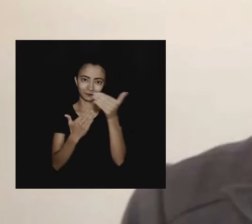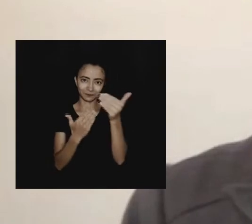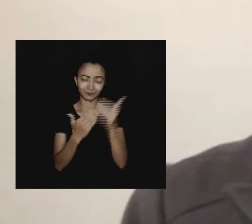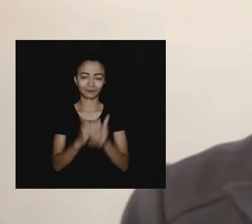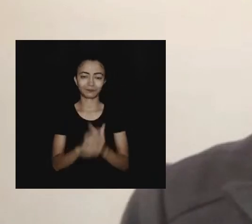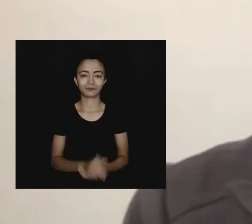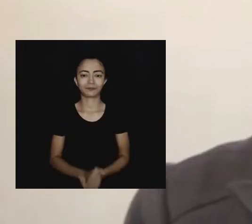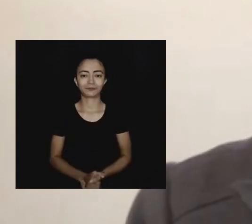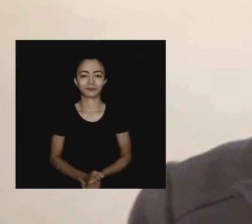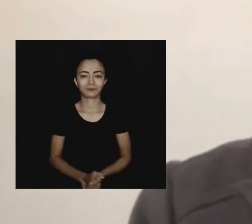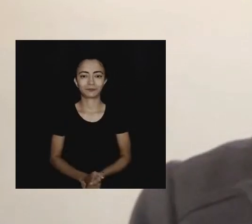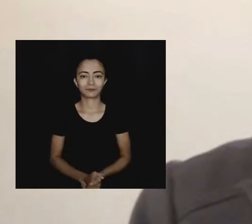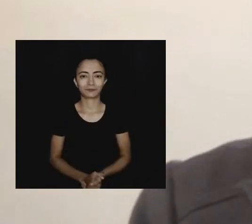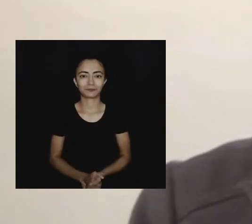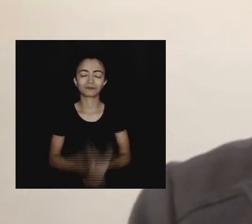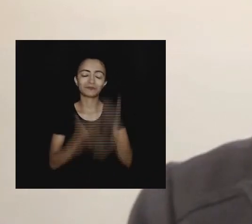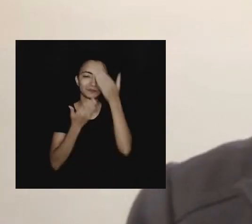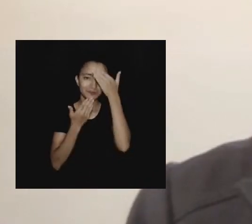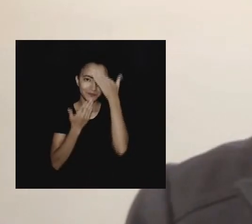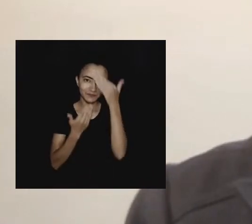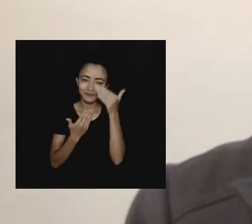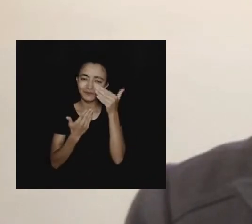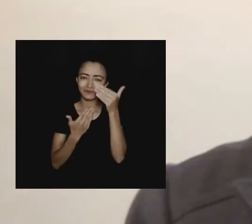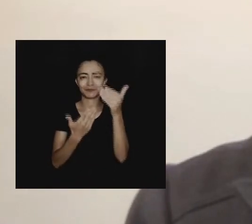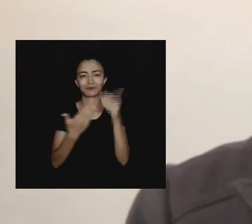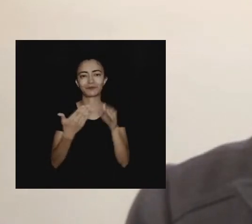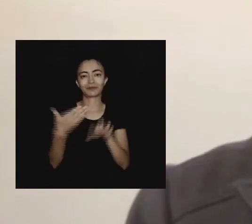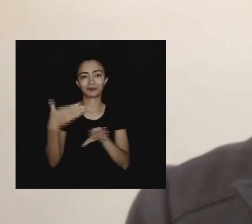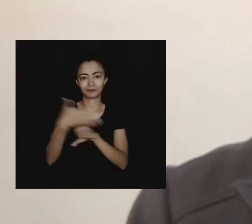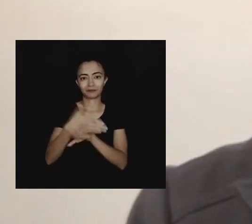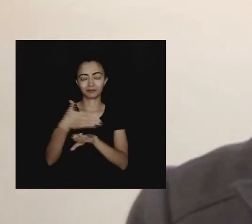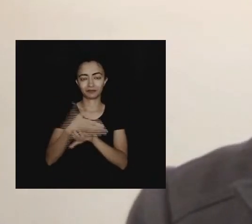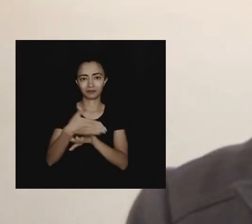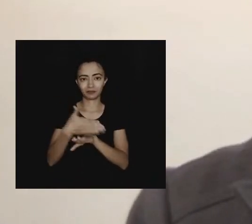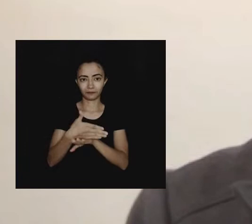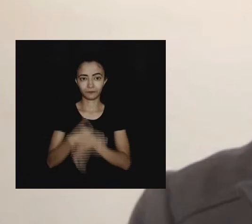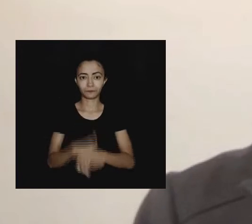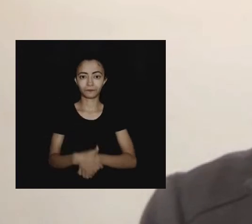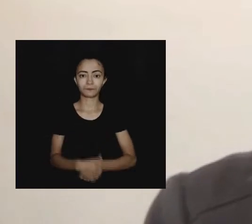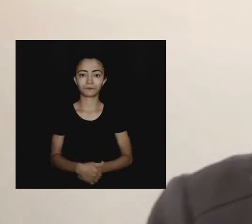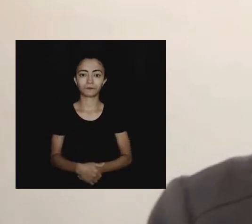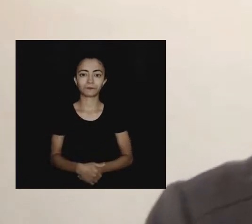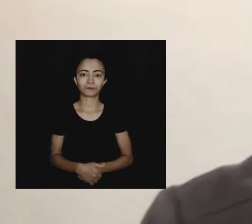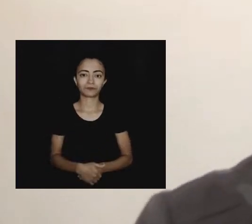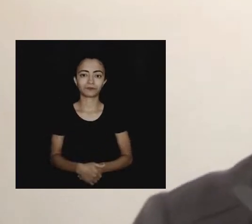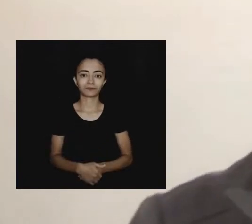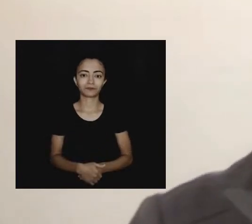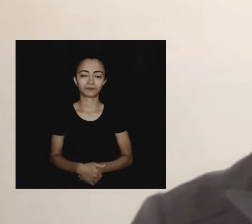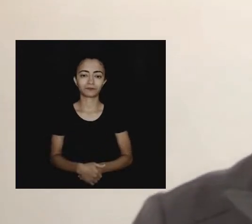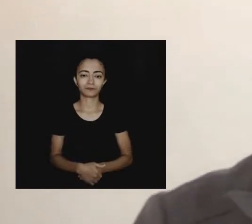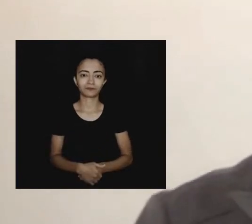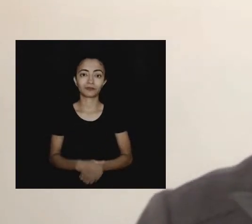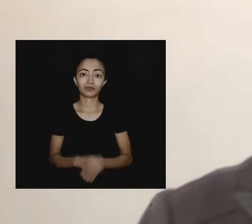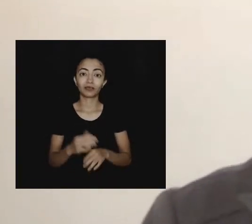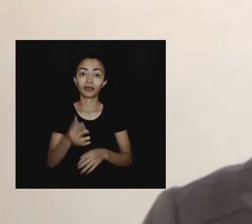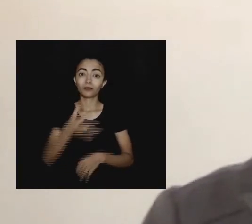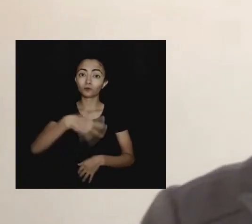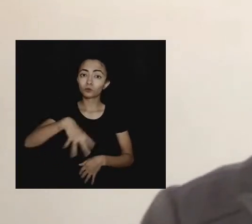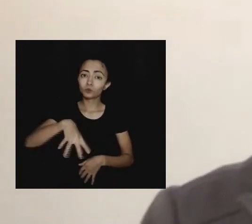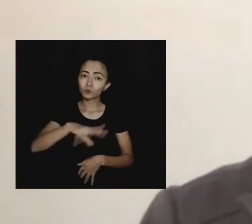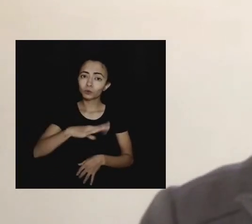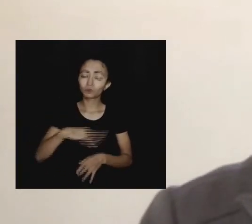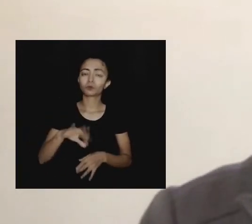participation. Obrigado. Então, eu gostaria muito de agradecer a todos. I'd really like to thank everyone